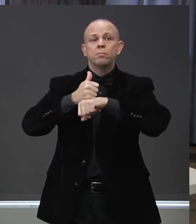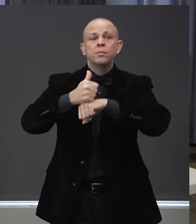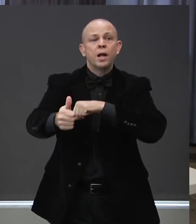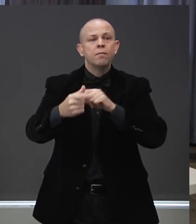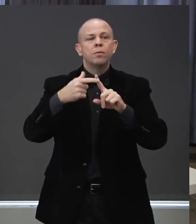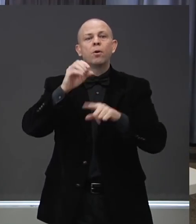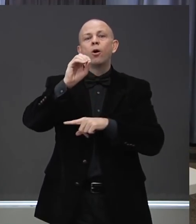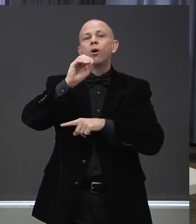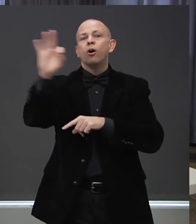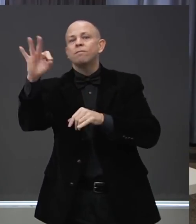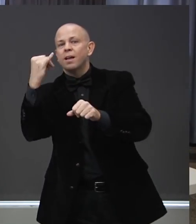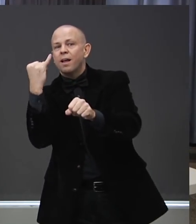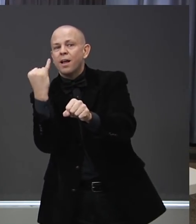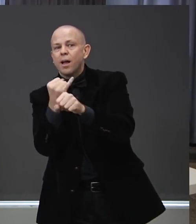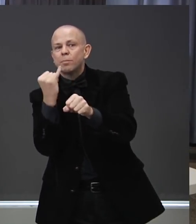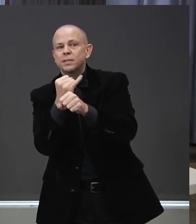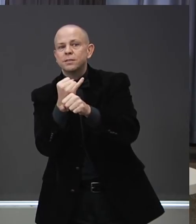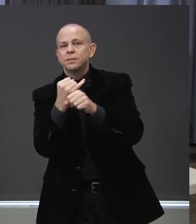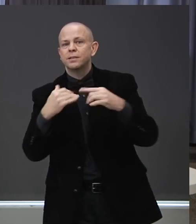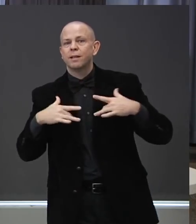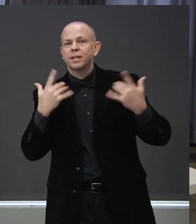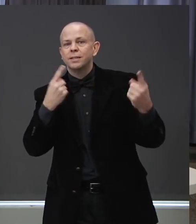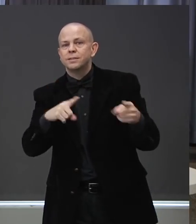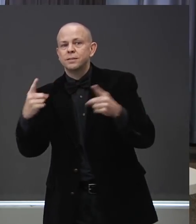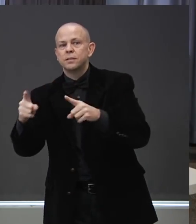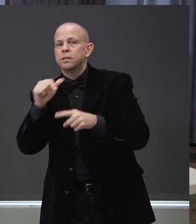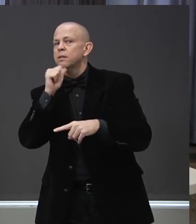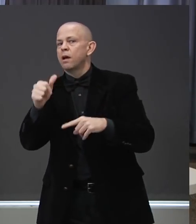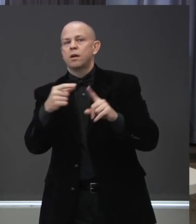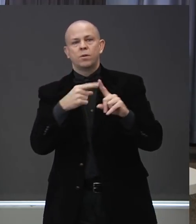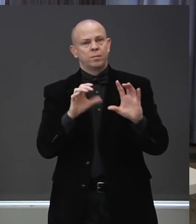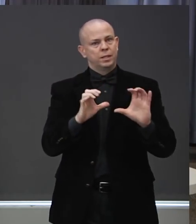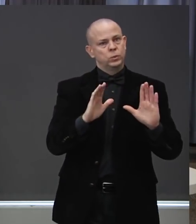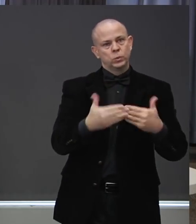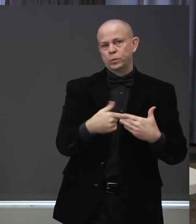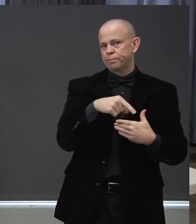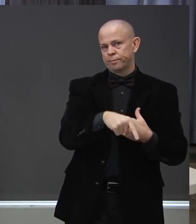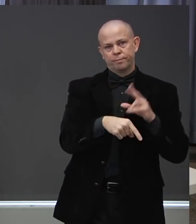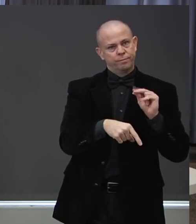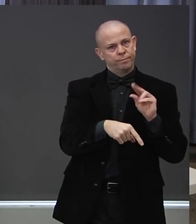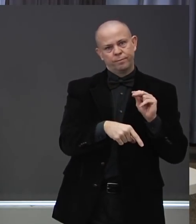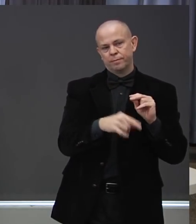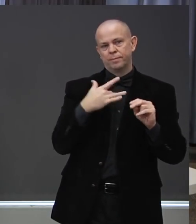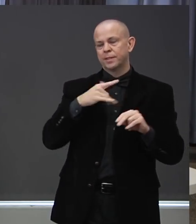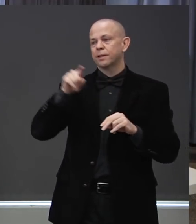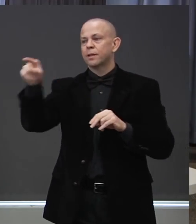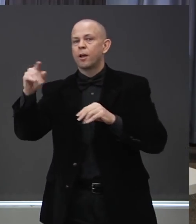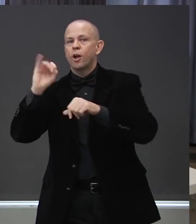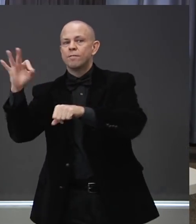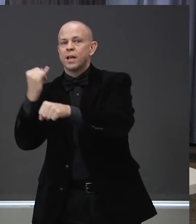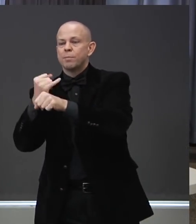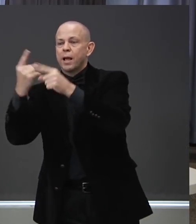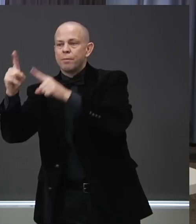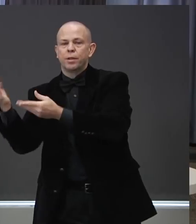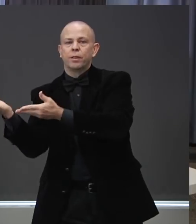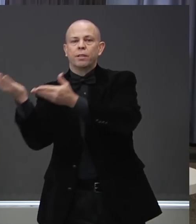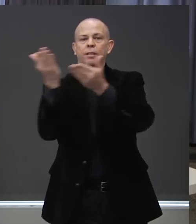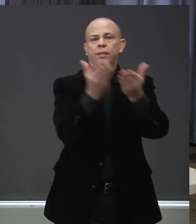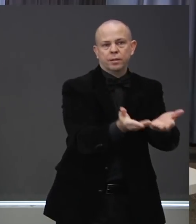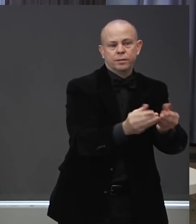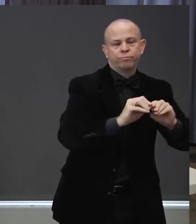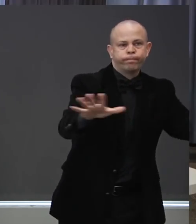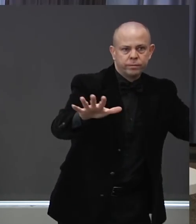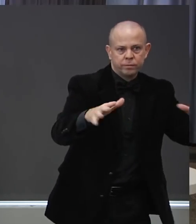not part of the classroom setting. So there's some limited ability to control